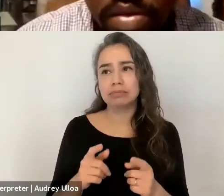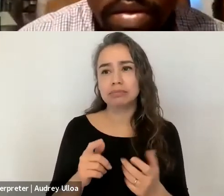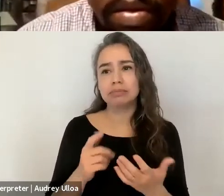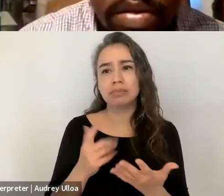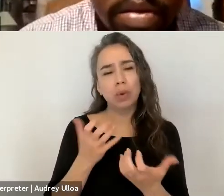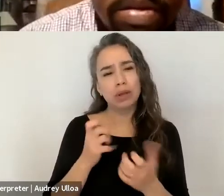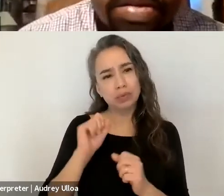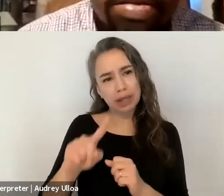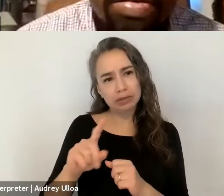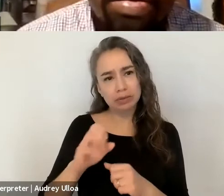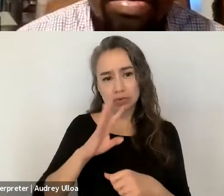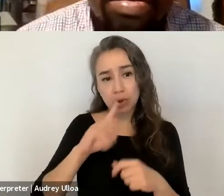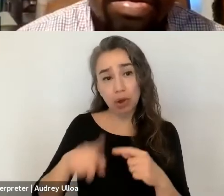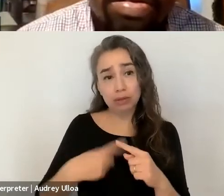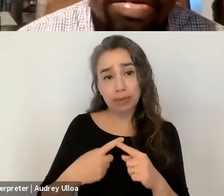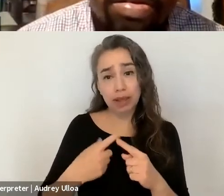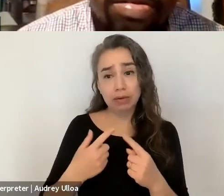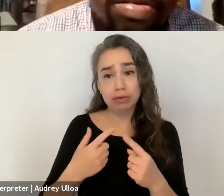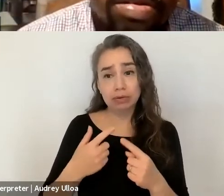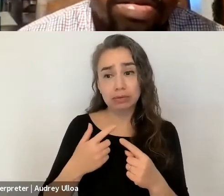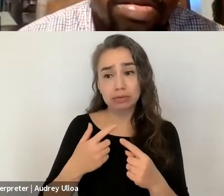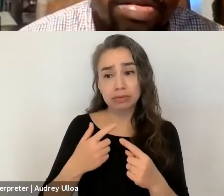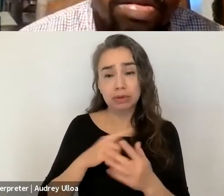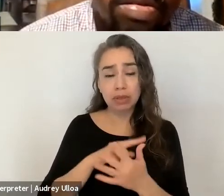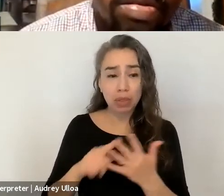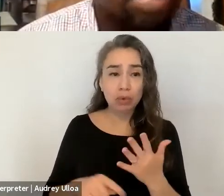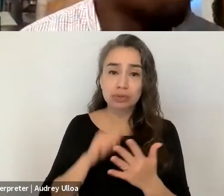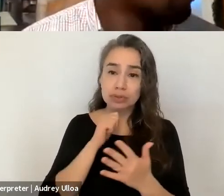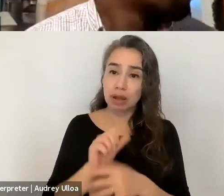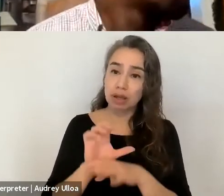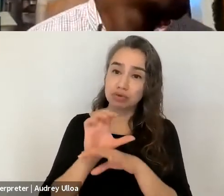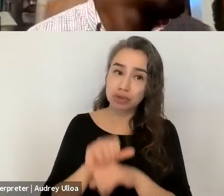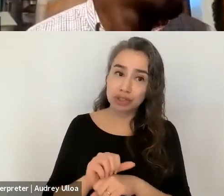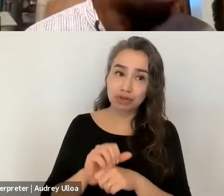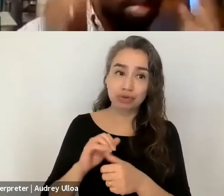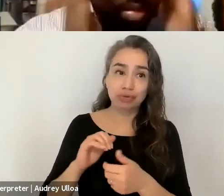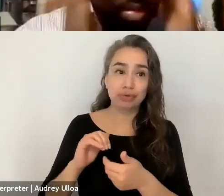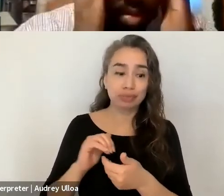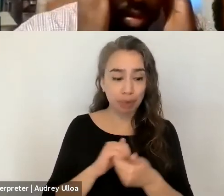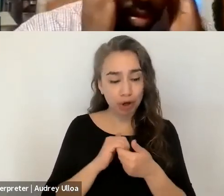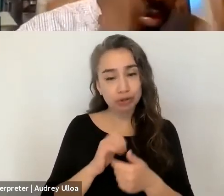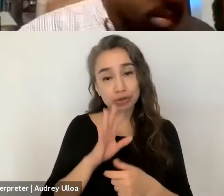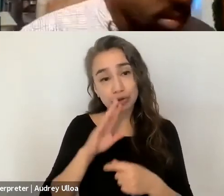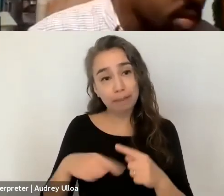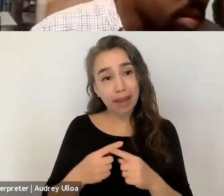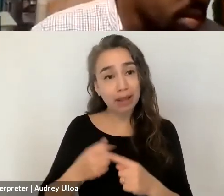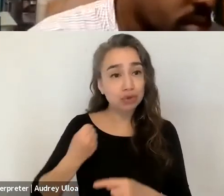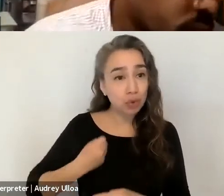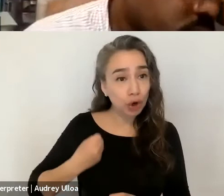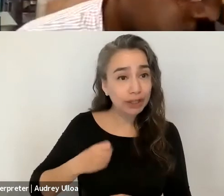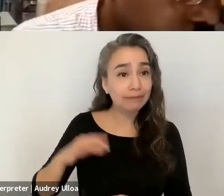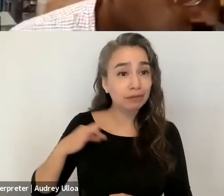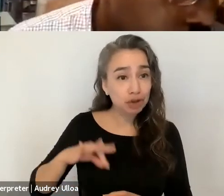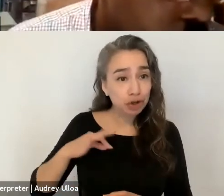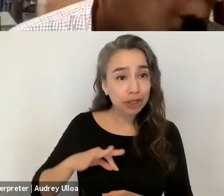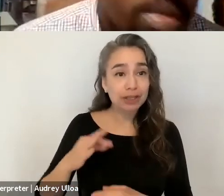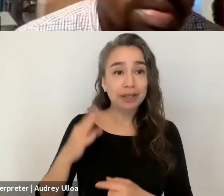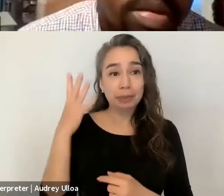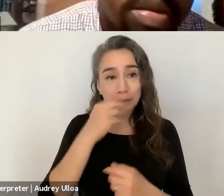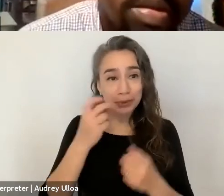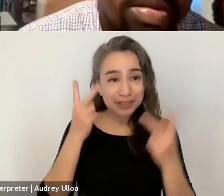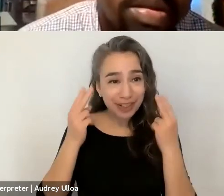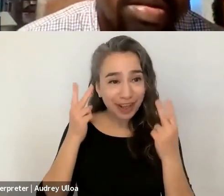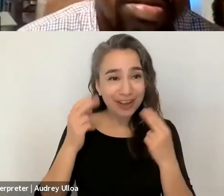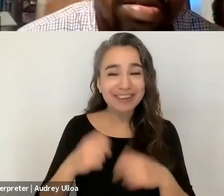those traditional partners, and you talked about sororities and fraternities and beauty salons and